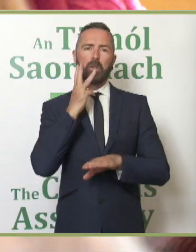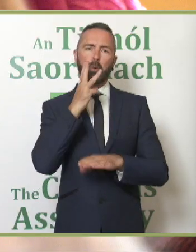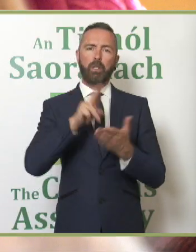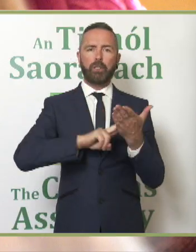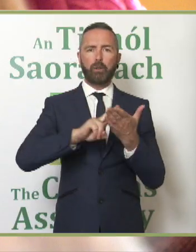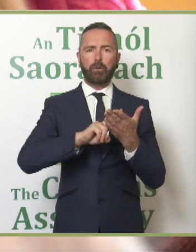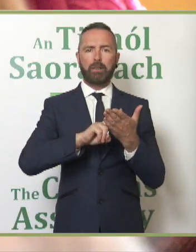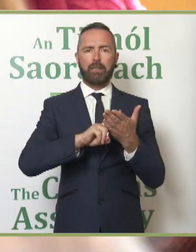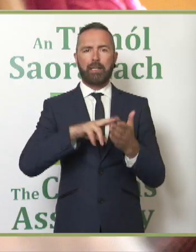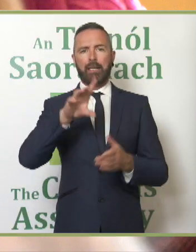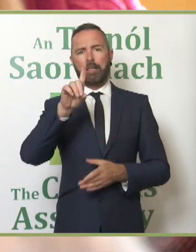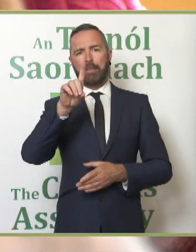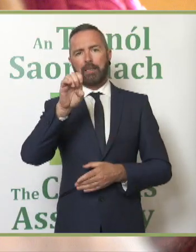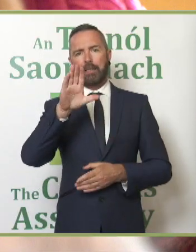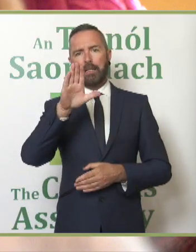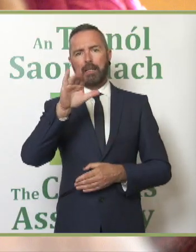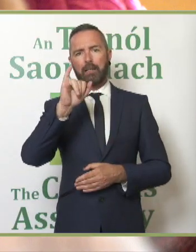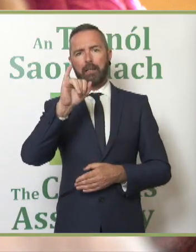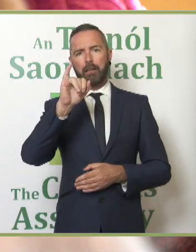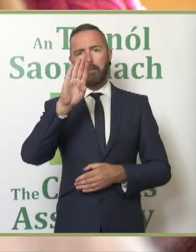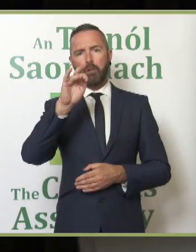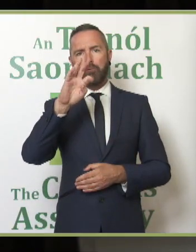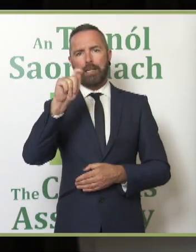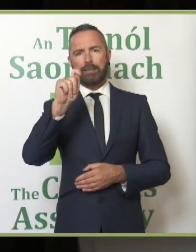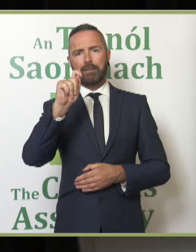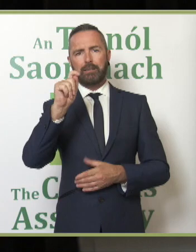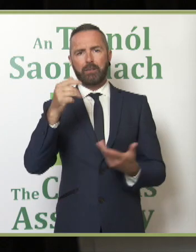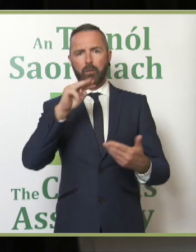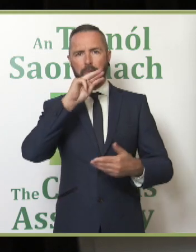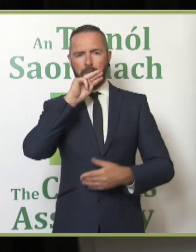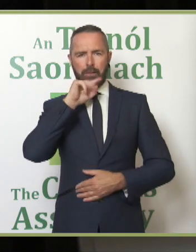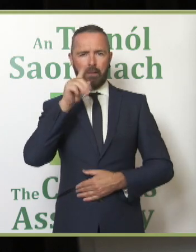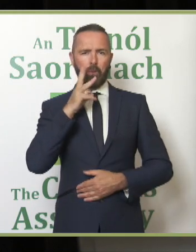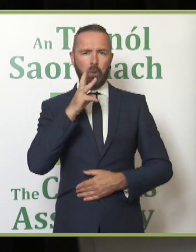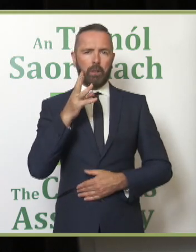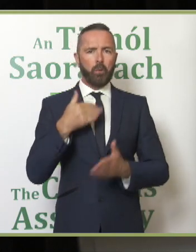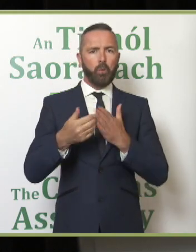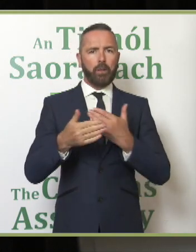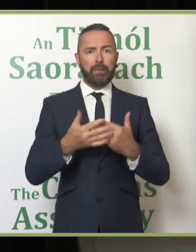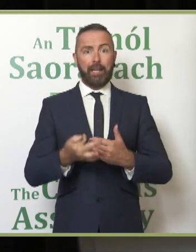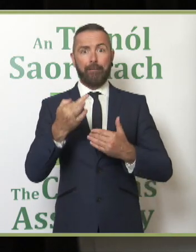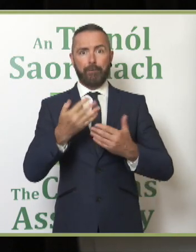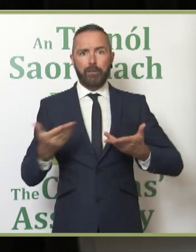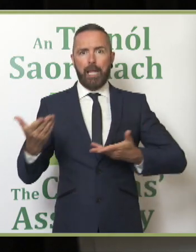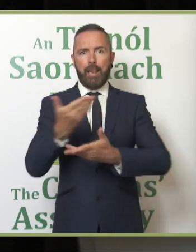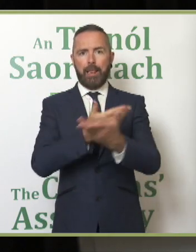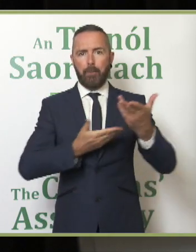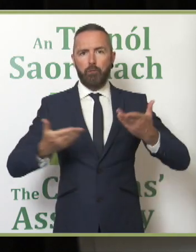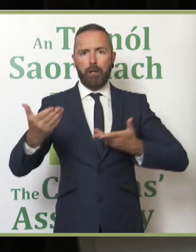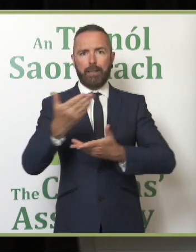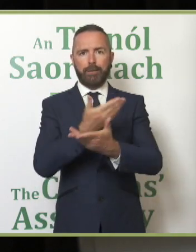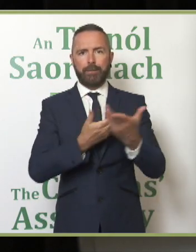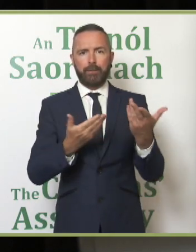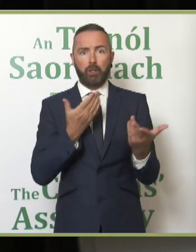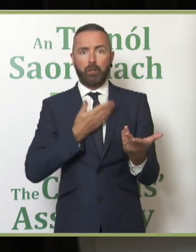word deliberate often comes up in these discussions, and that's simply a word which is used. If you deliberate, all that means is that